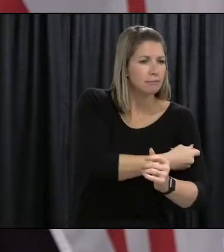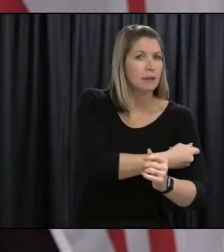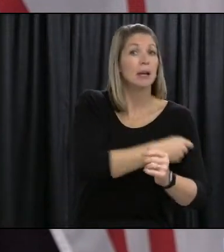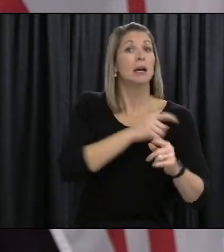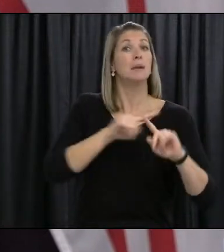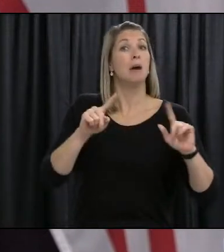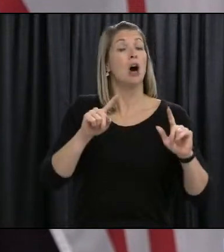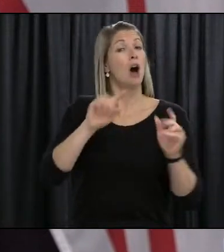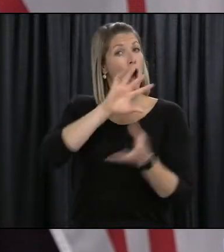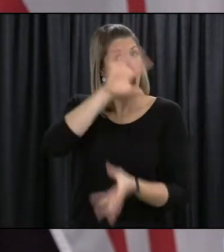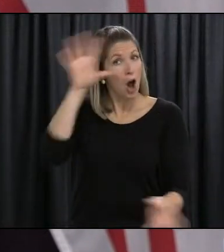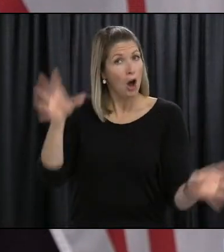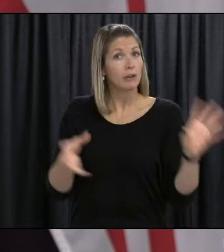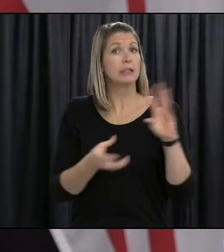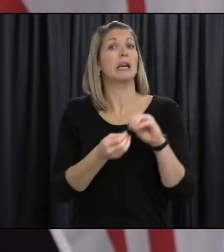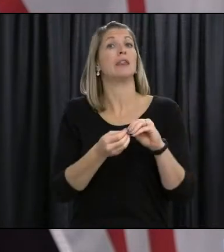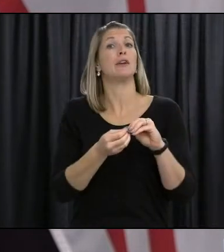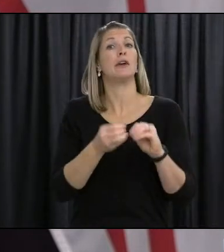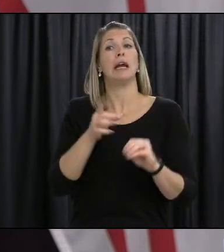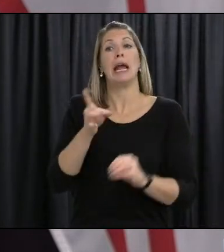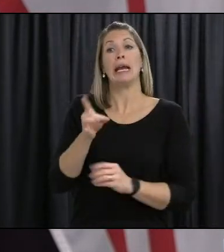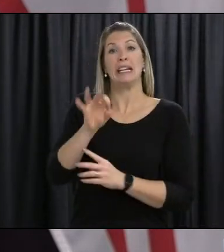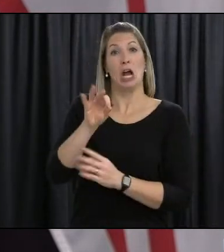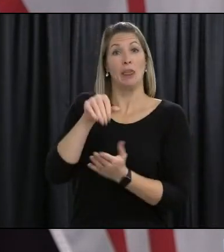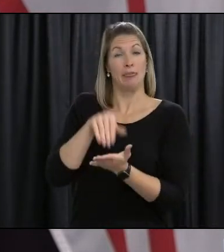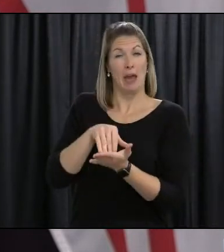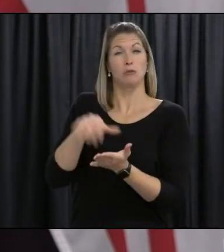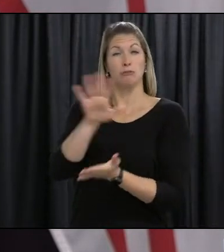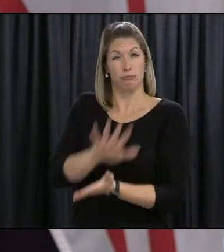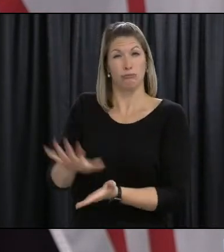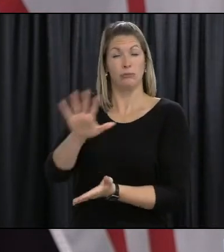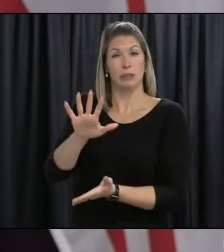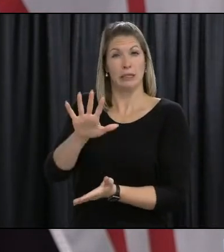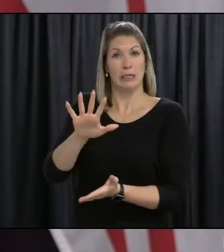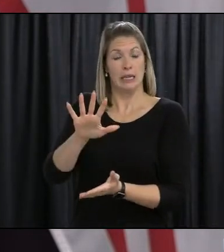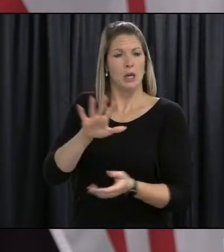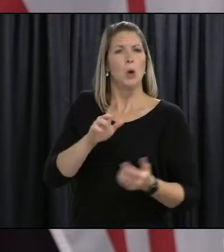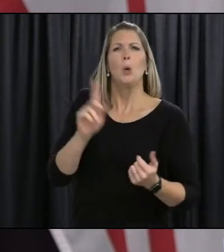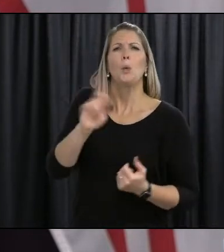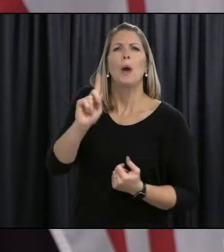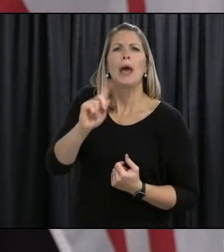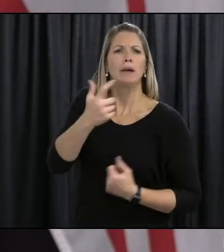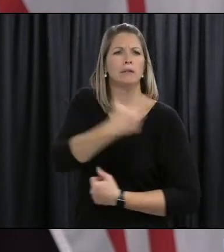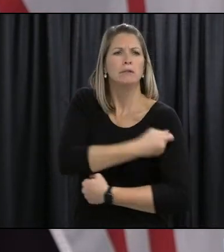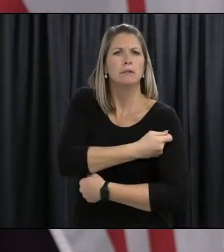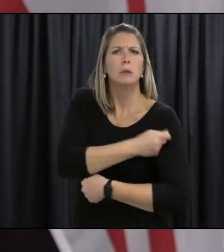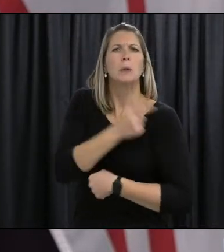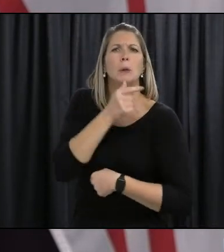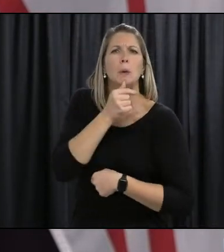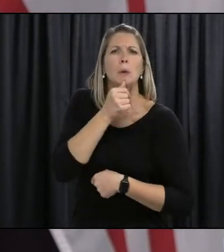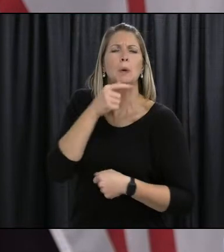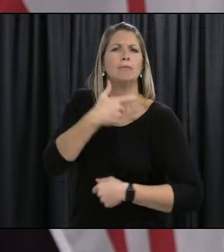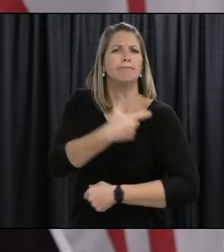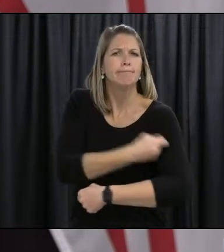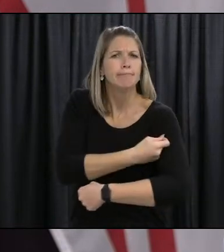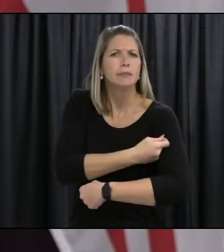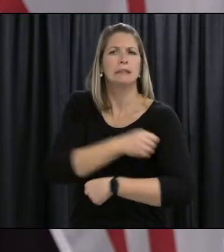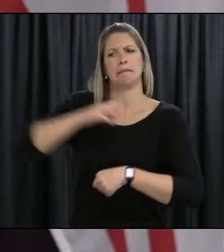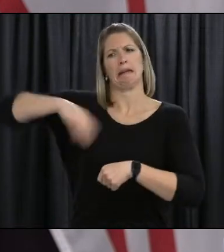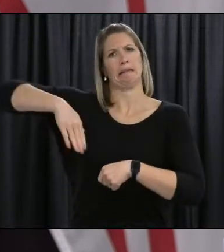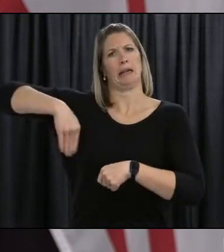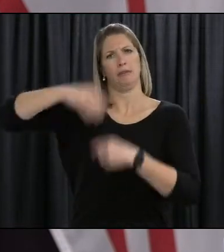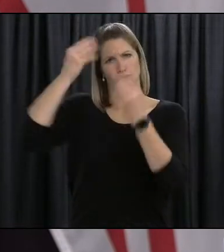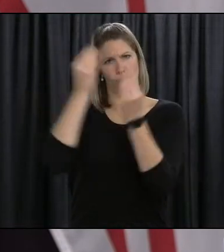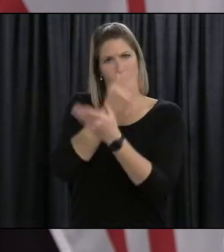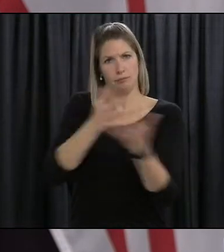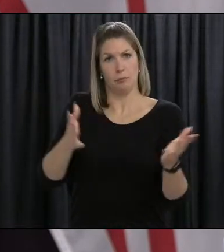the total that Dr. Fitzgerald gave does not include them as yet, and hopefully we'll have those by the end of the weekend. We're certainly on